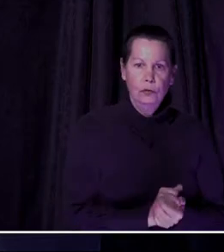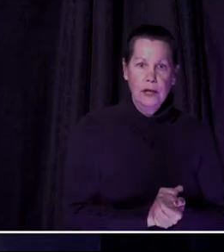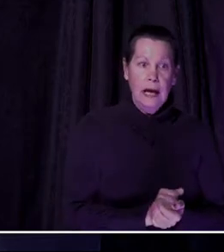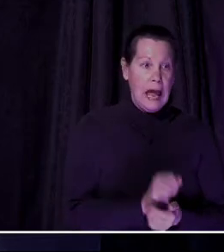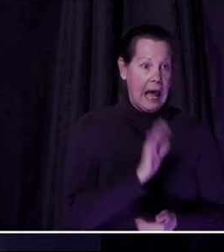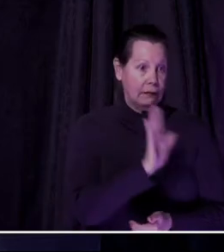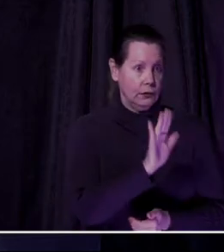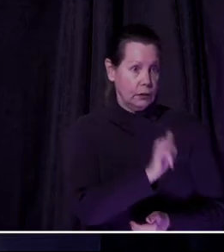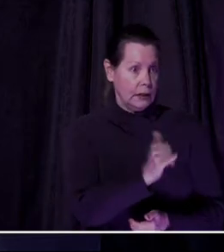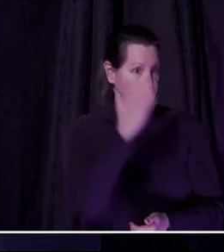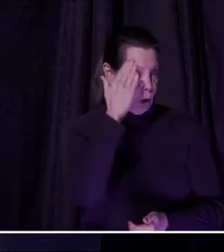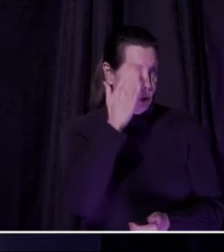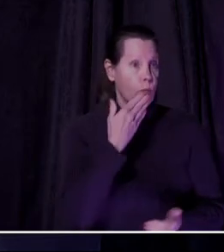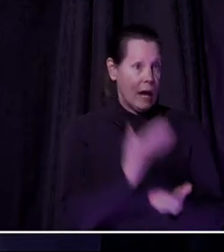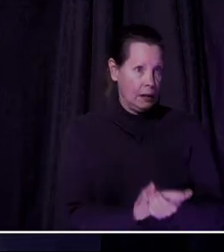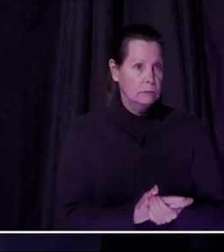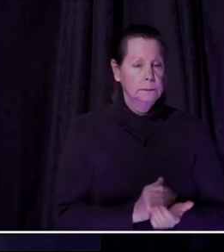yourself know very well.